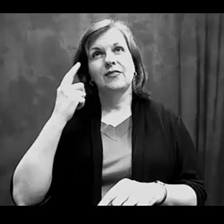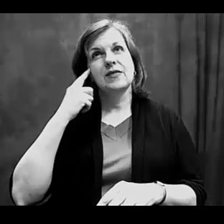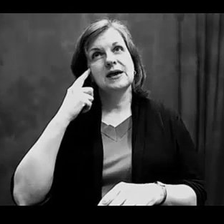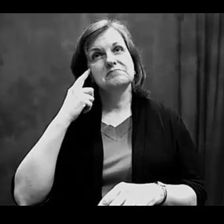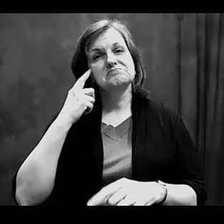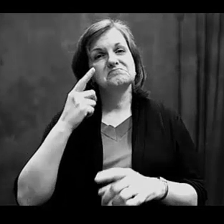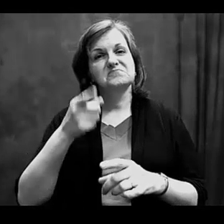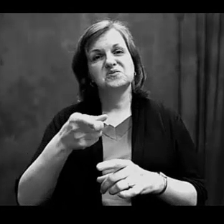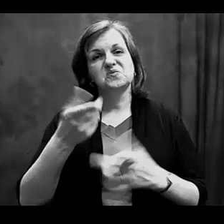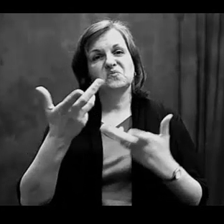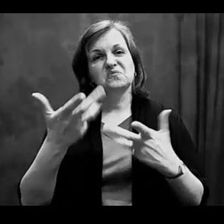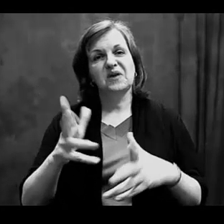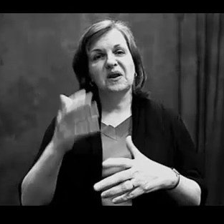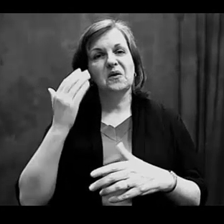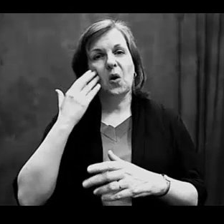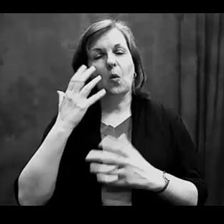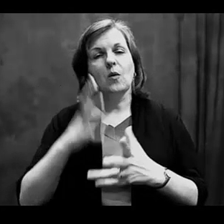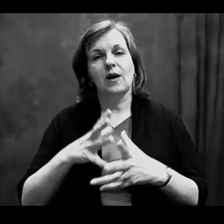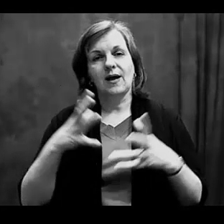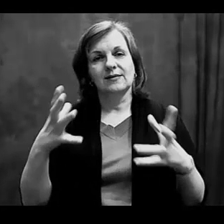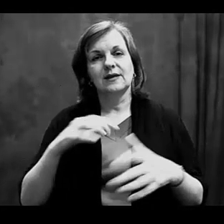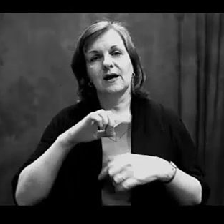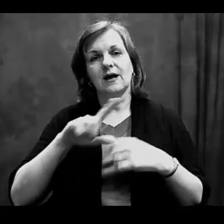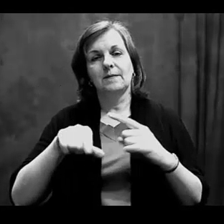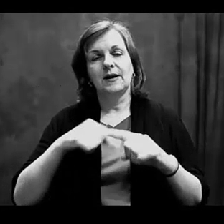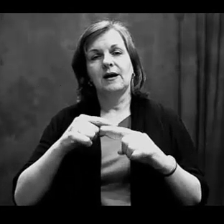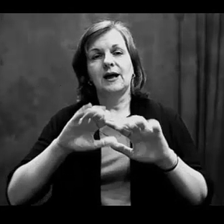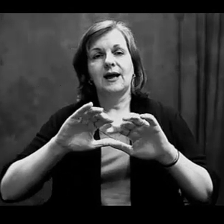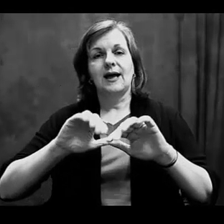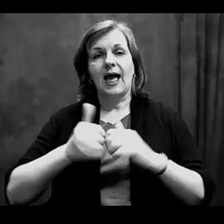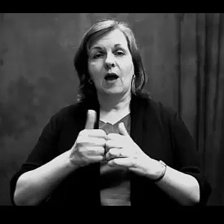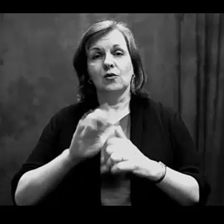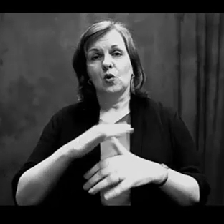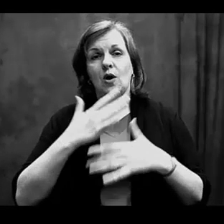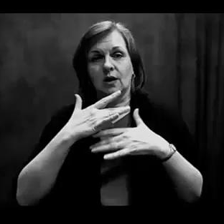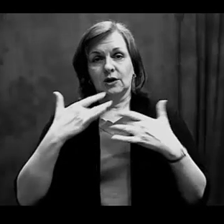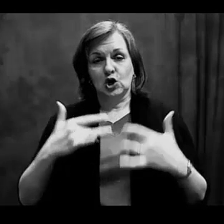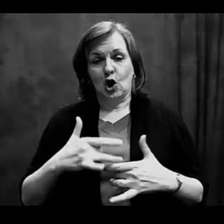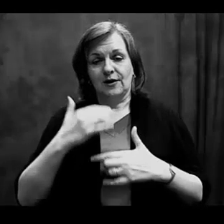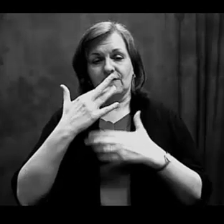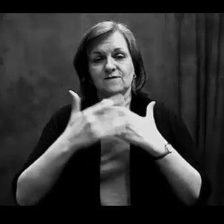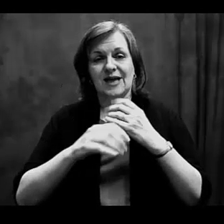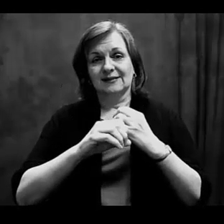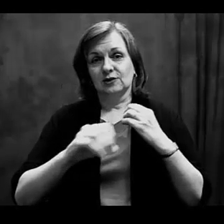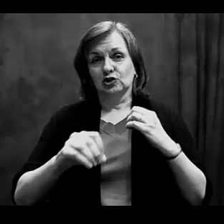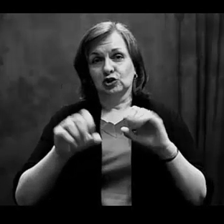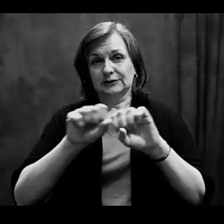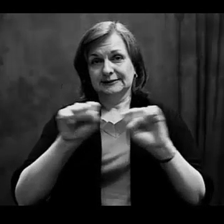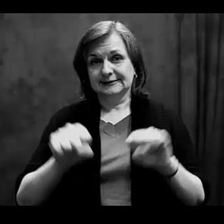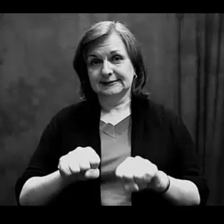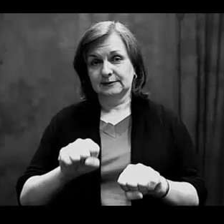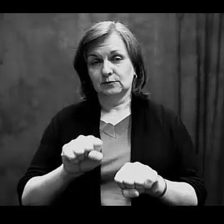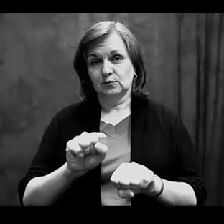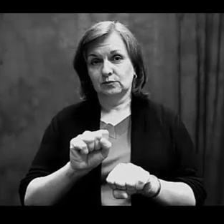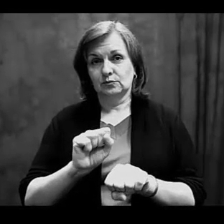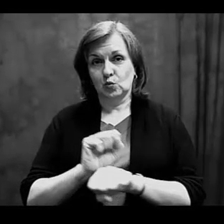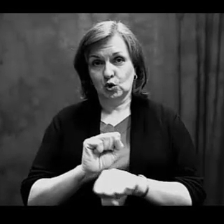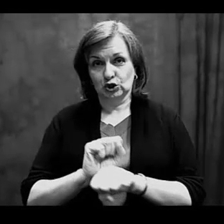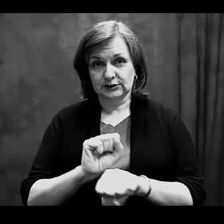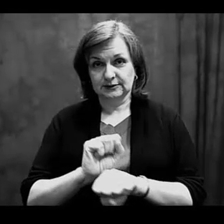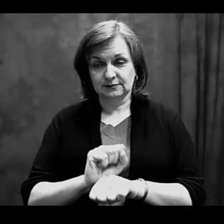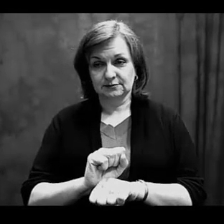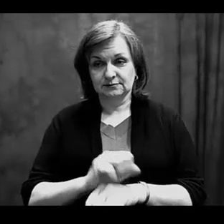but what you need to consider is that you already know a lot about how